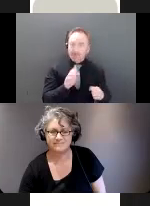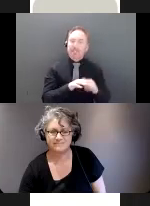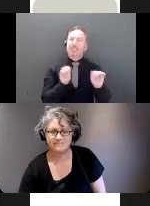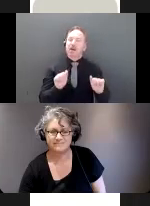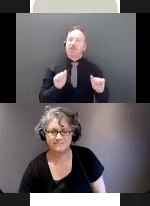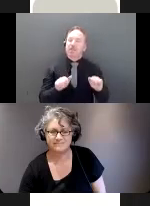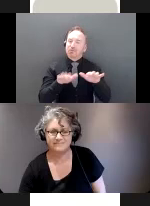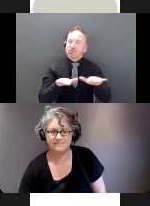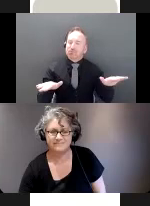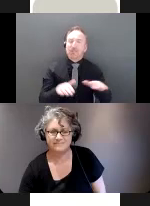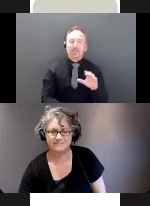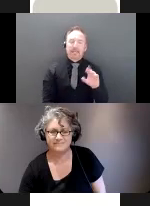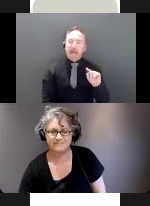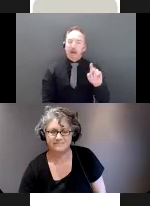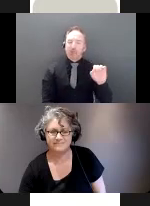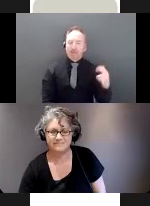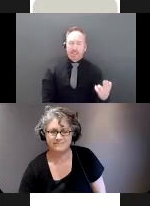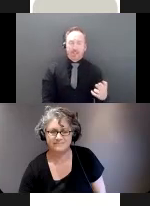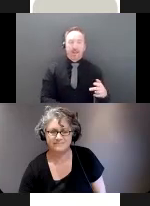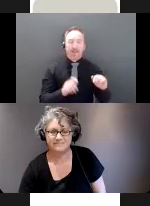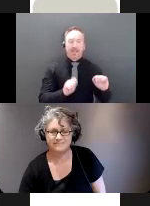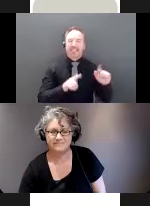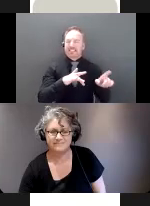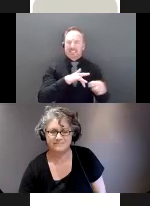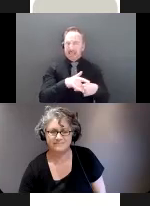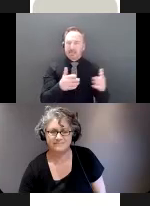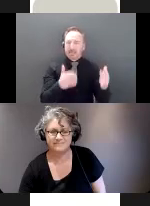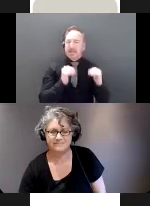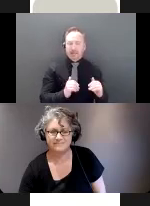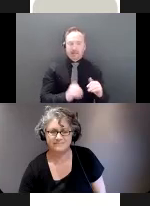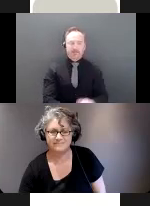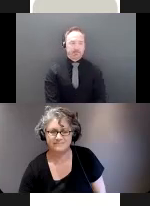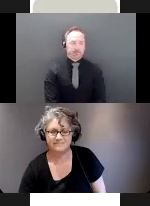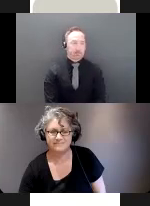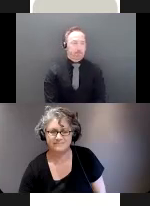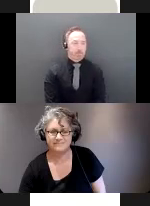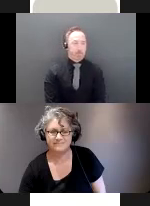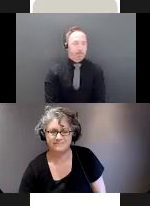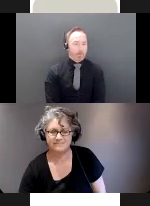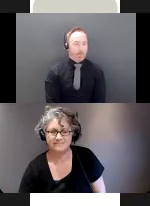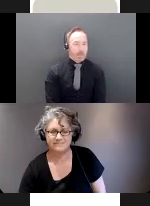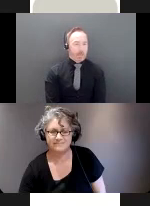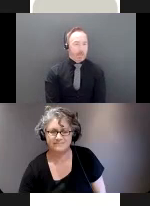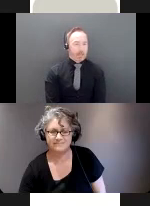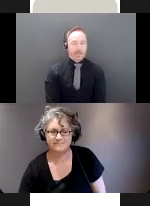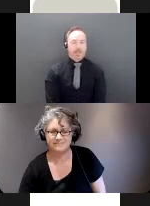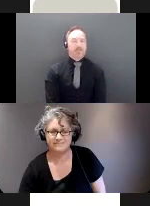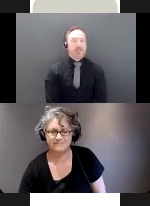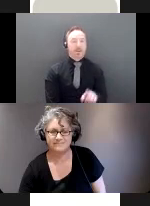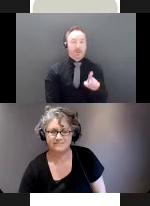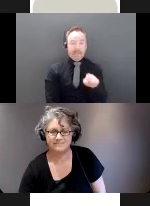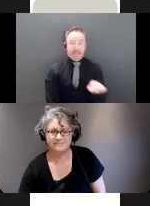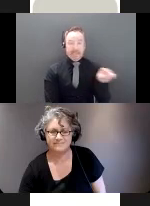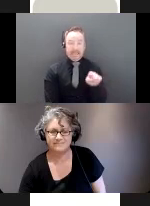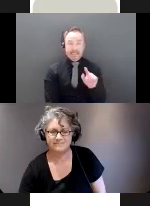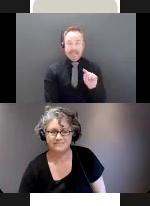So we're going to skip past the next slide and go to the one after that. So we'll skip past this one. Yeah, so this tree tracker